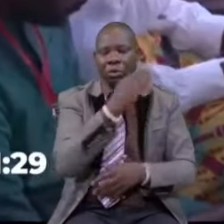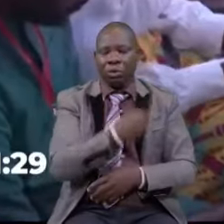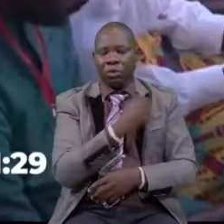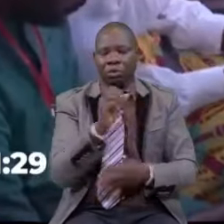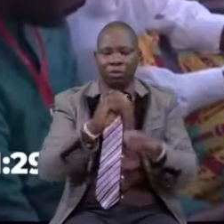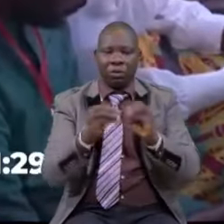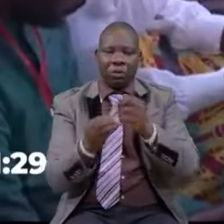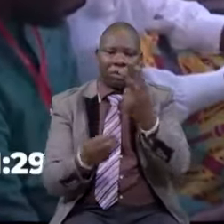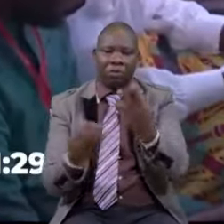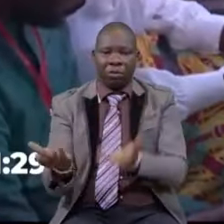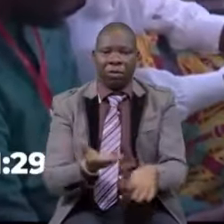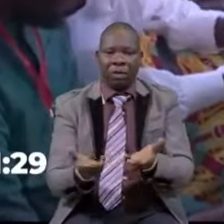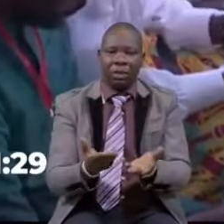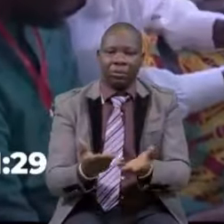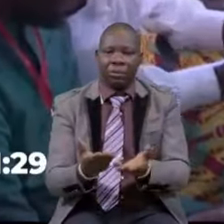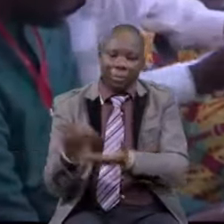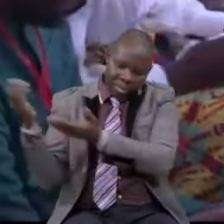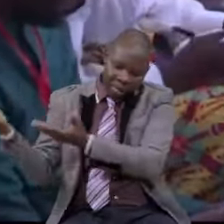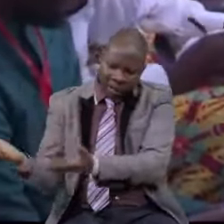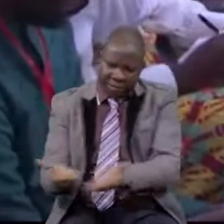Number two, bearing